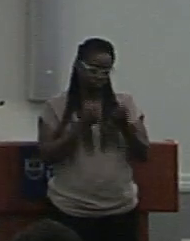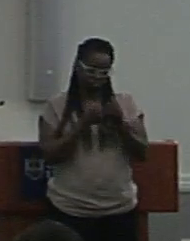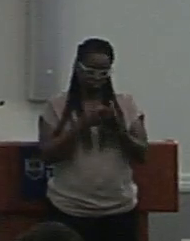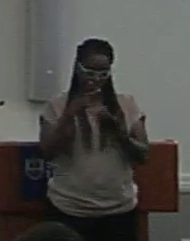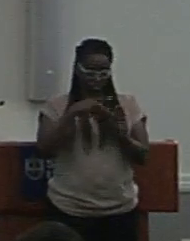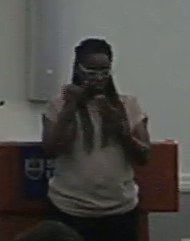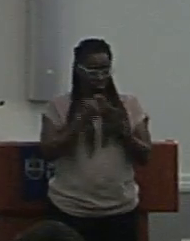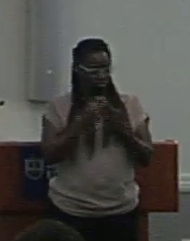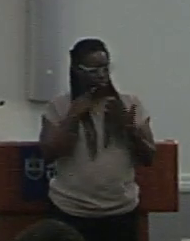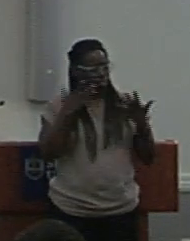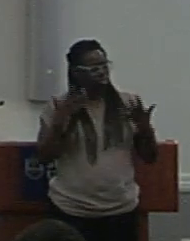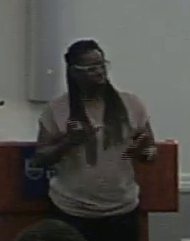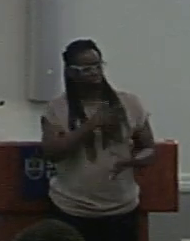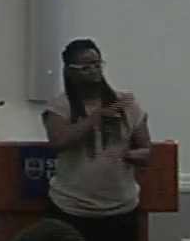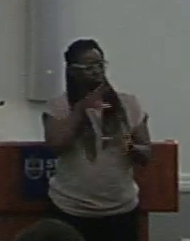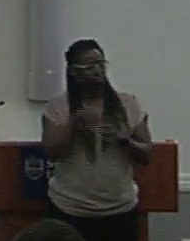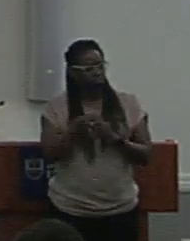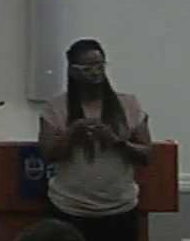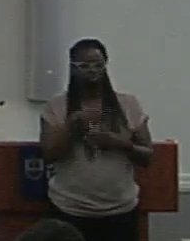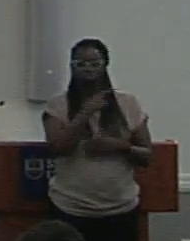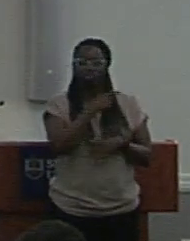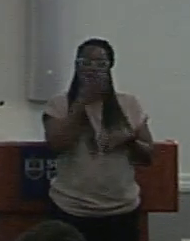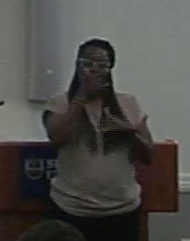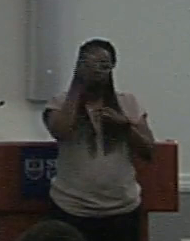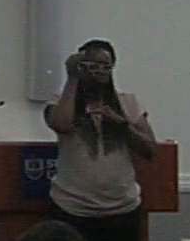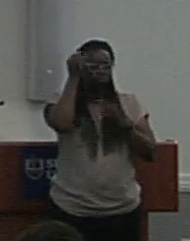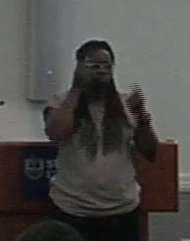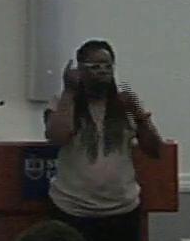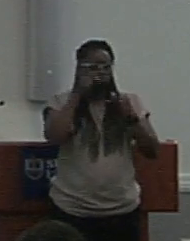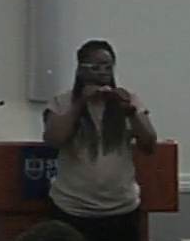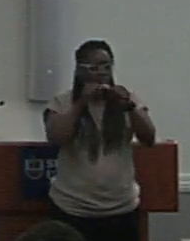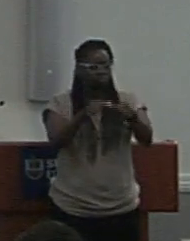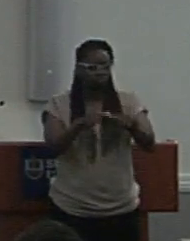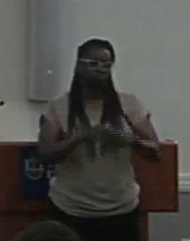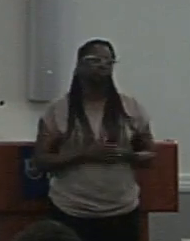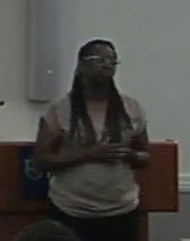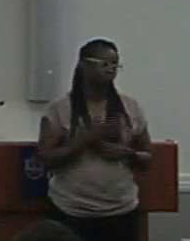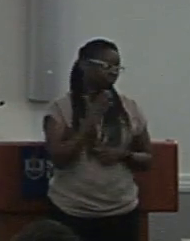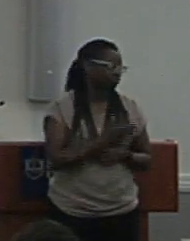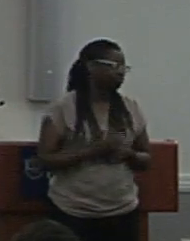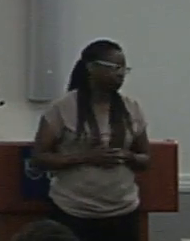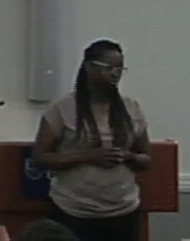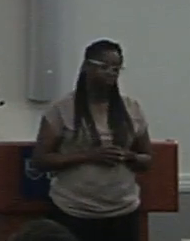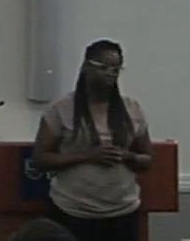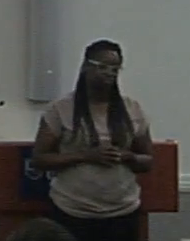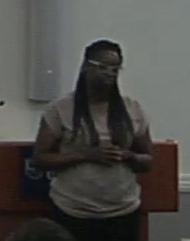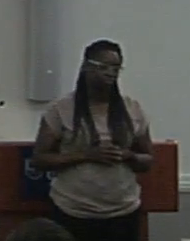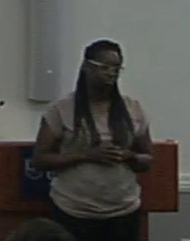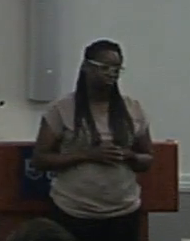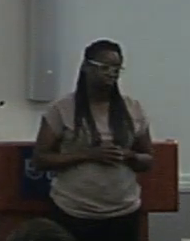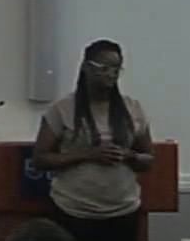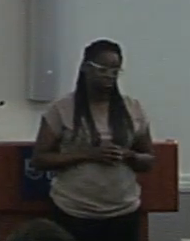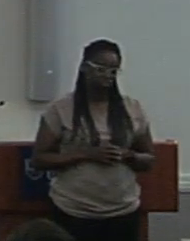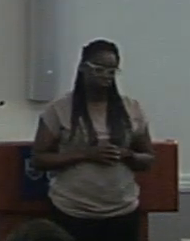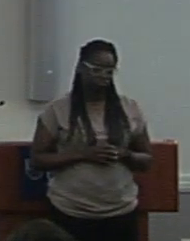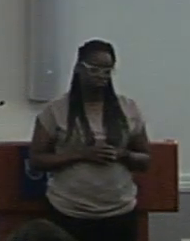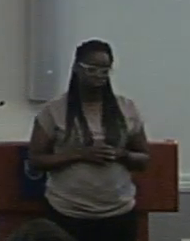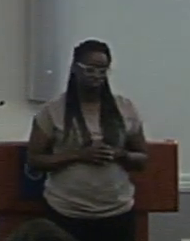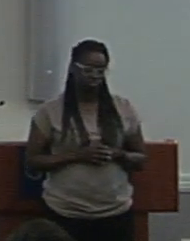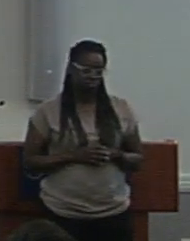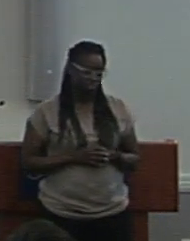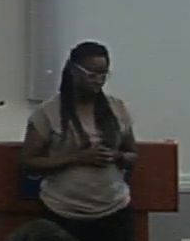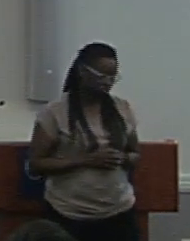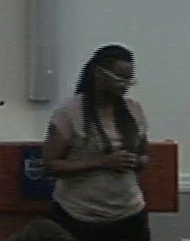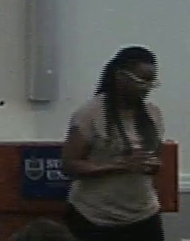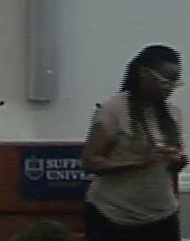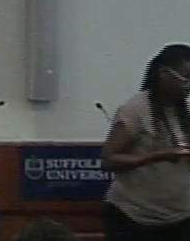will consider in the future what they want to do about it. But thank you very much. And Thank you. Okay, thanks, John.